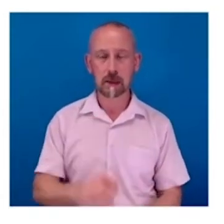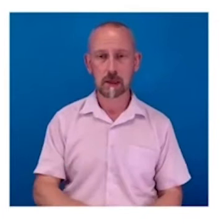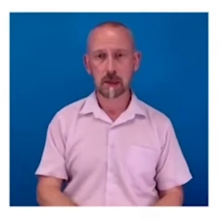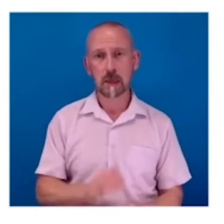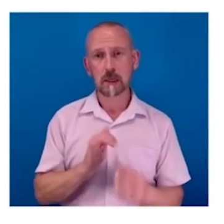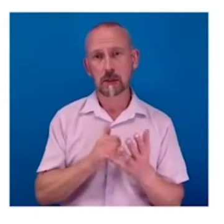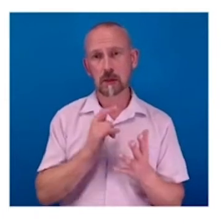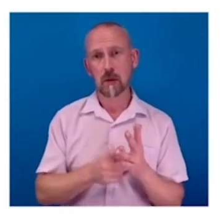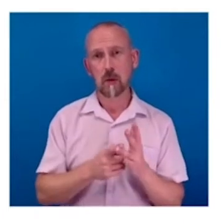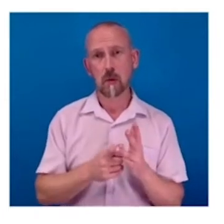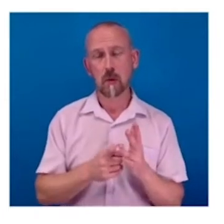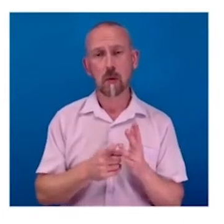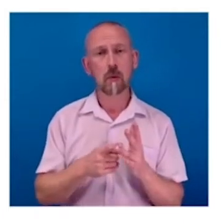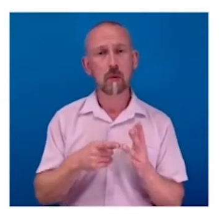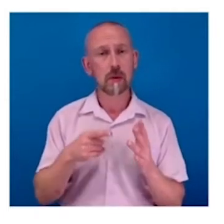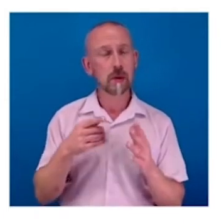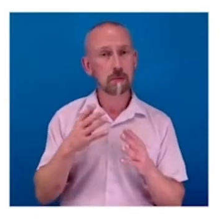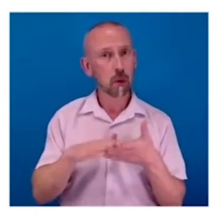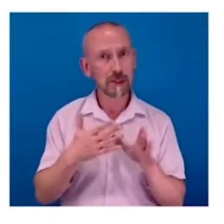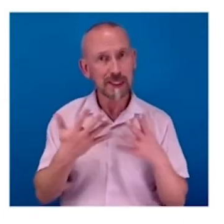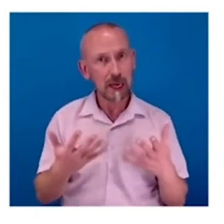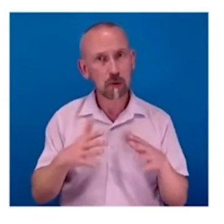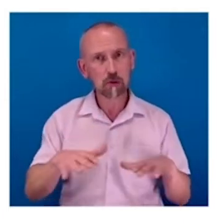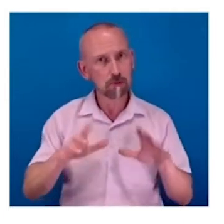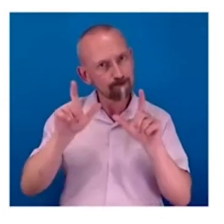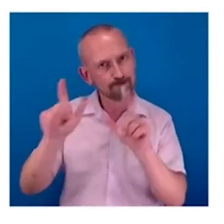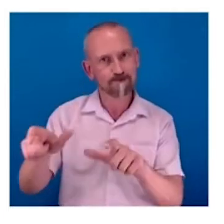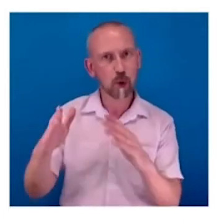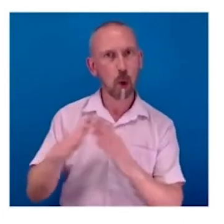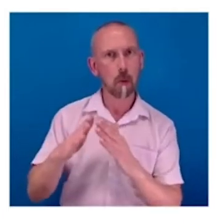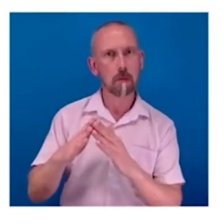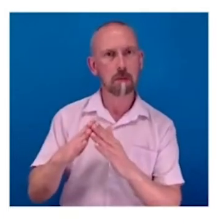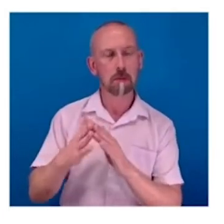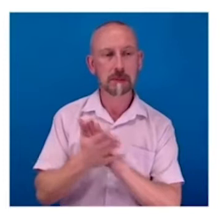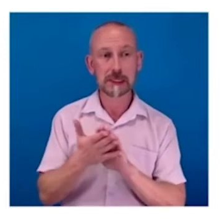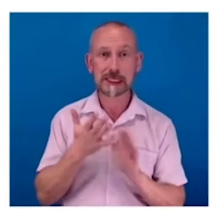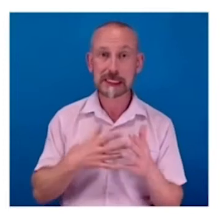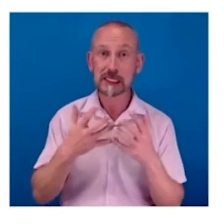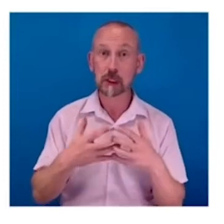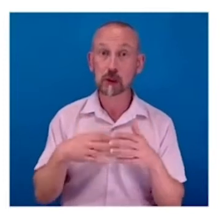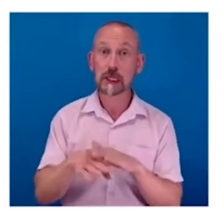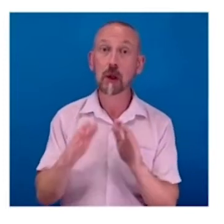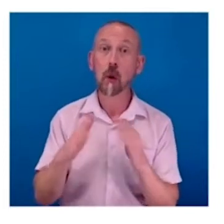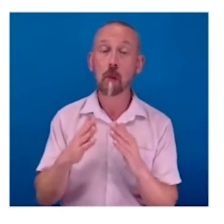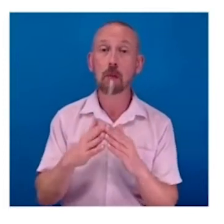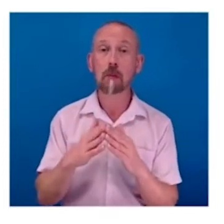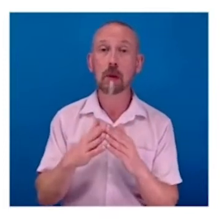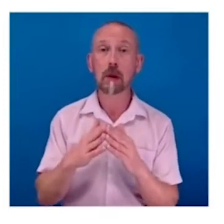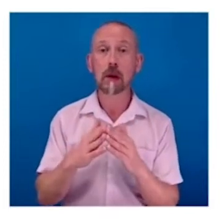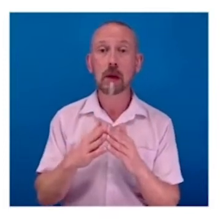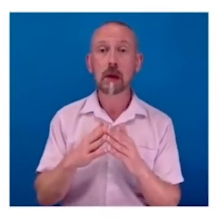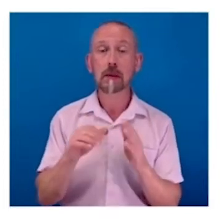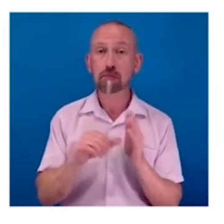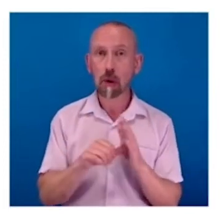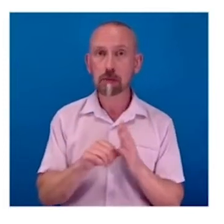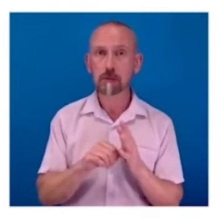being home, there's a need for technology, for them to have technology at home. But what's happening with the donor agencies, and I think it happens